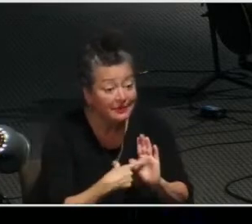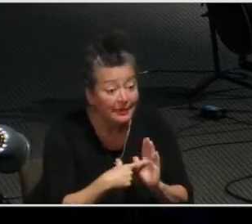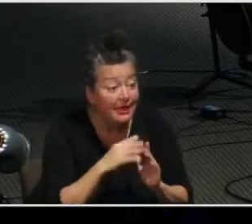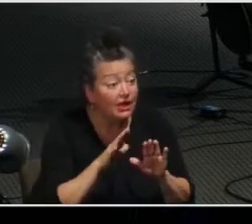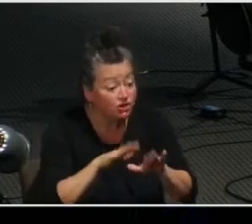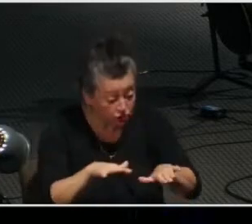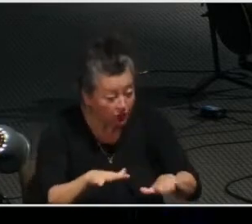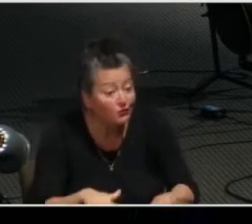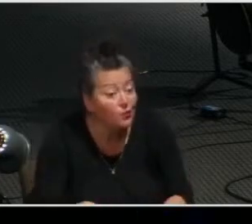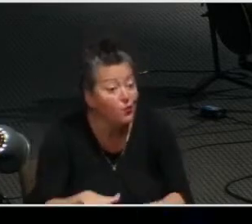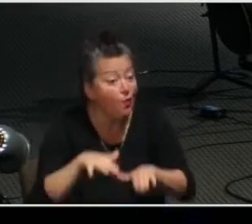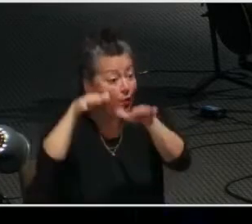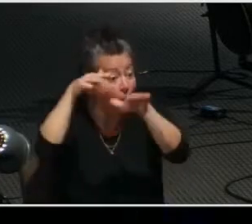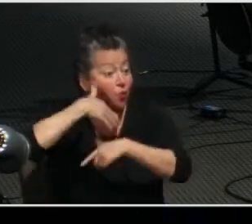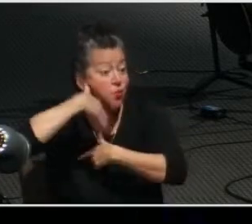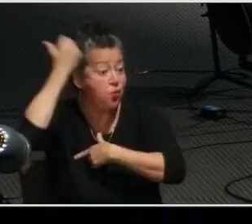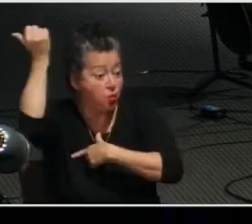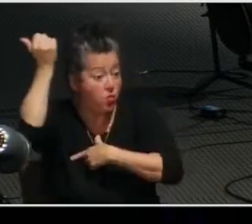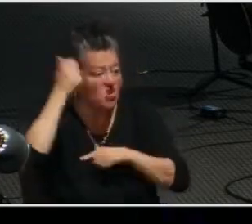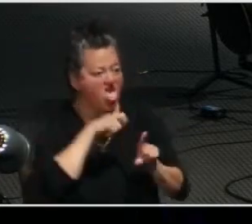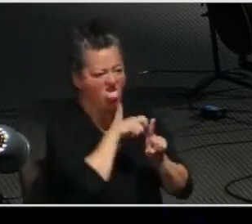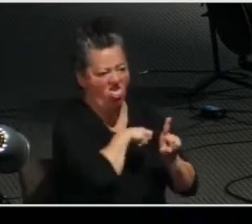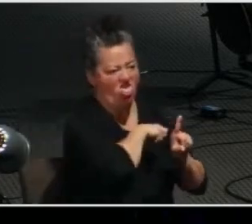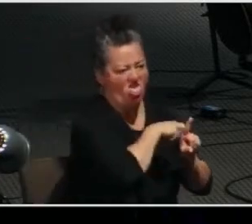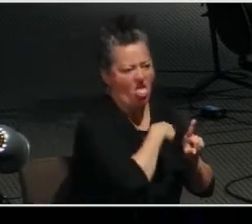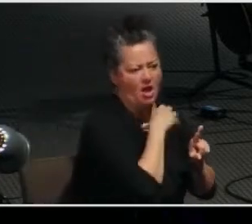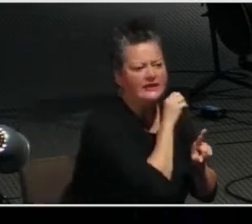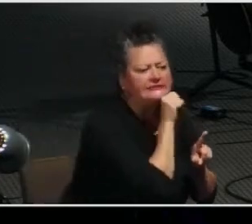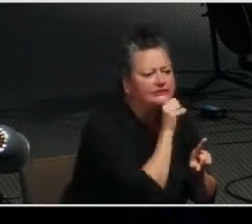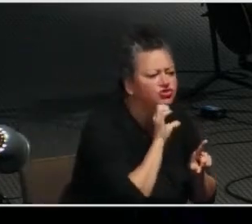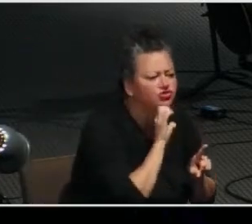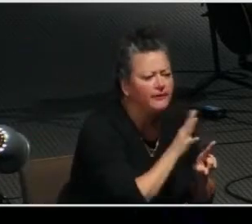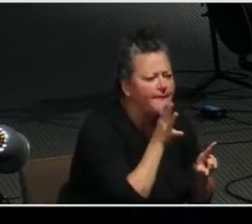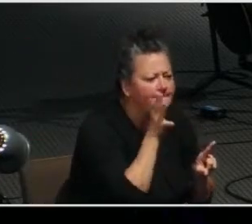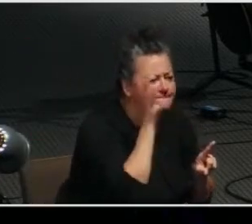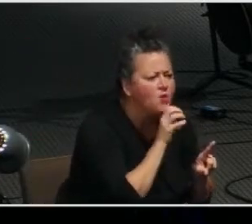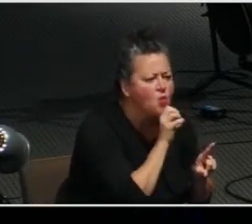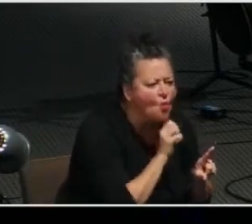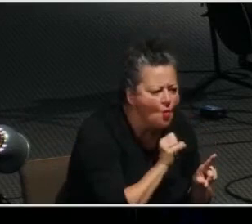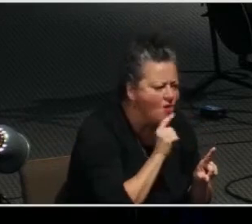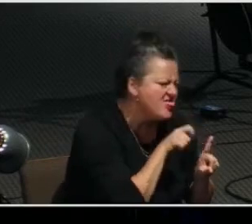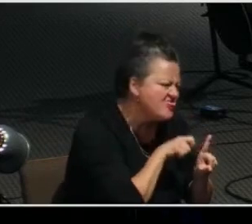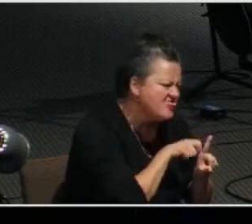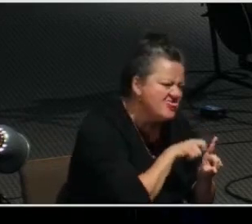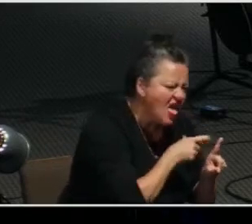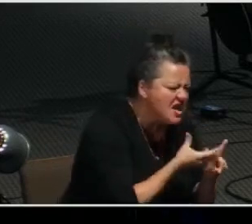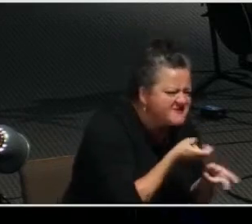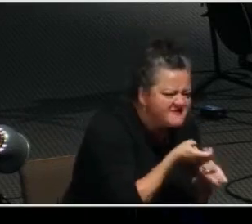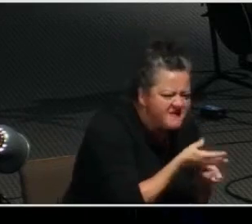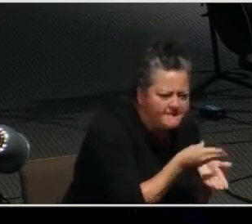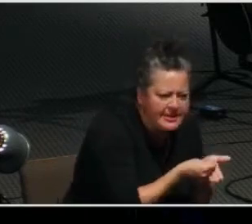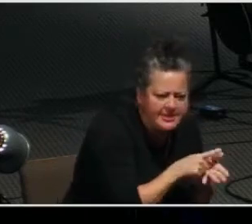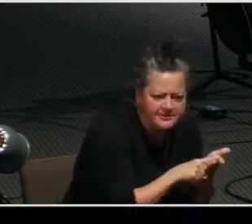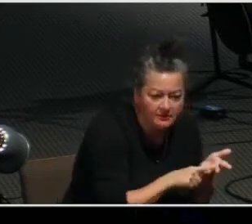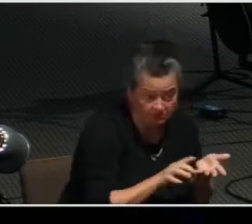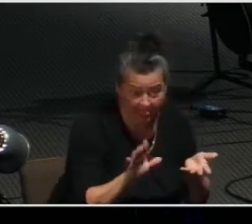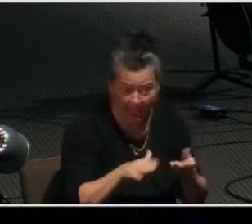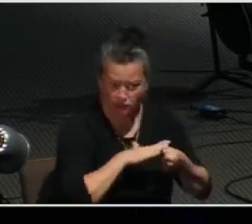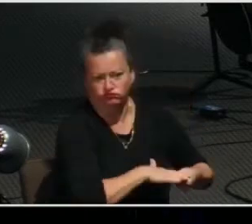by demanding money from them or treating them poorly while they suffer or require